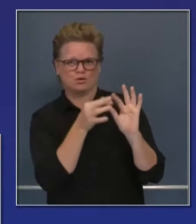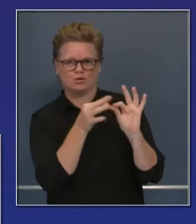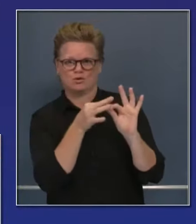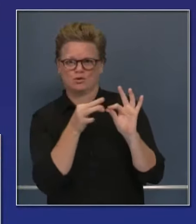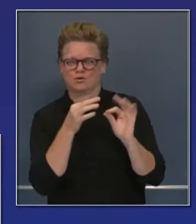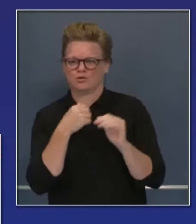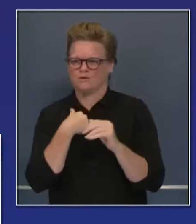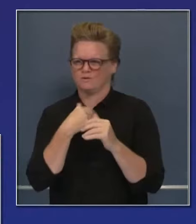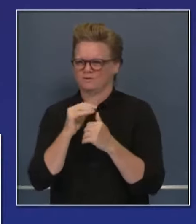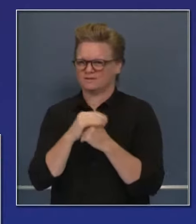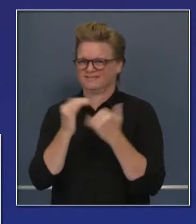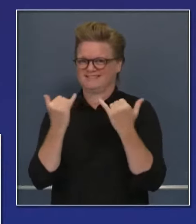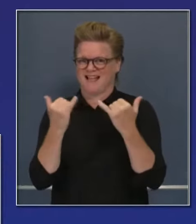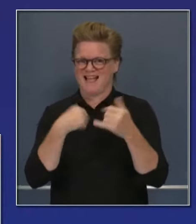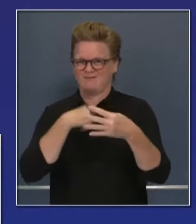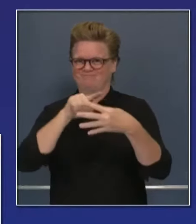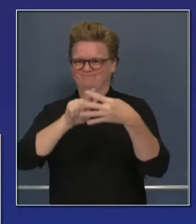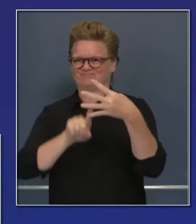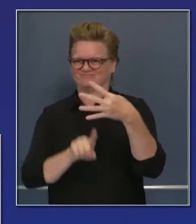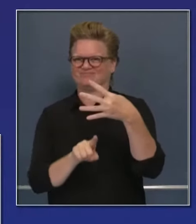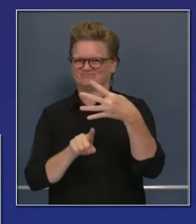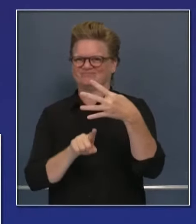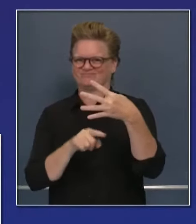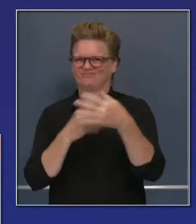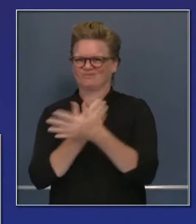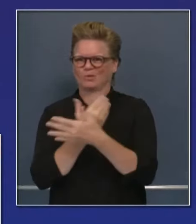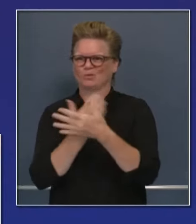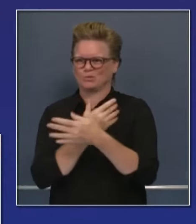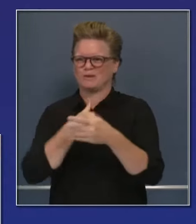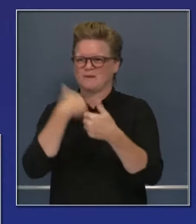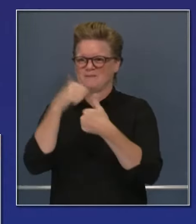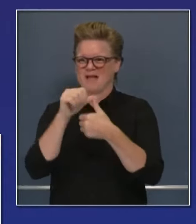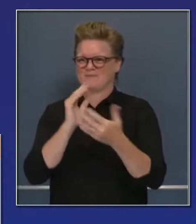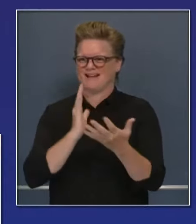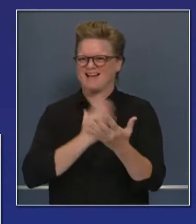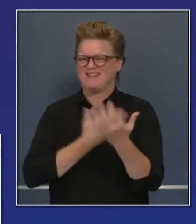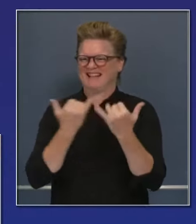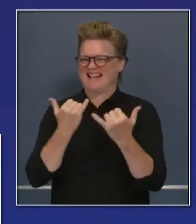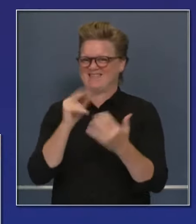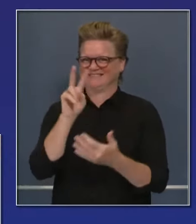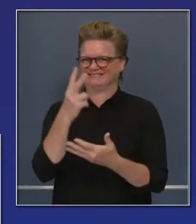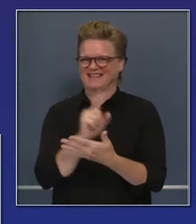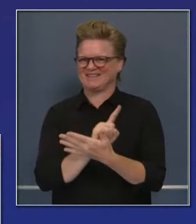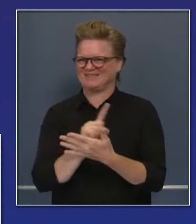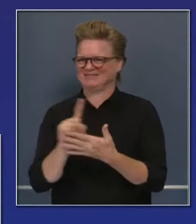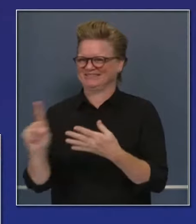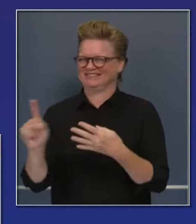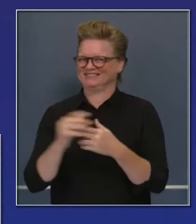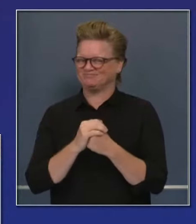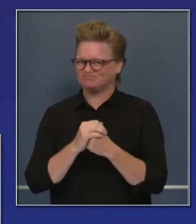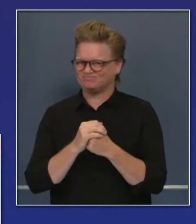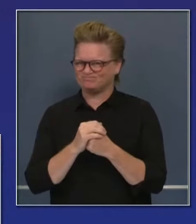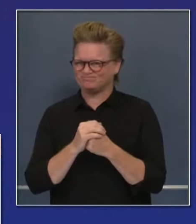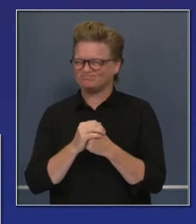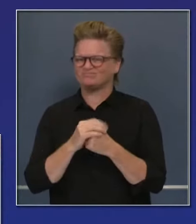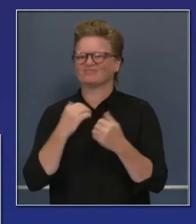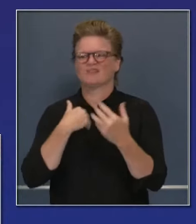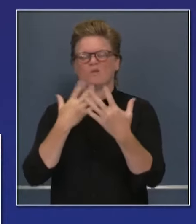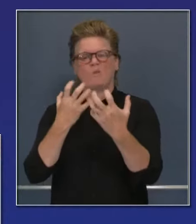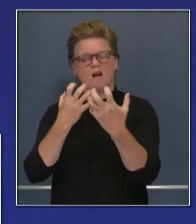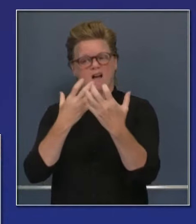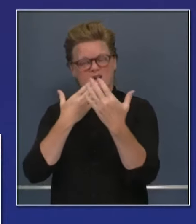with our new framework, really to work with counties. And I just want to say a deep, heartfelt thank you to all